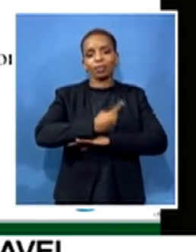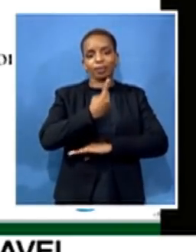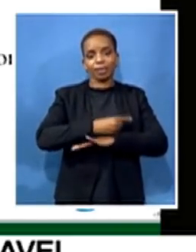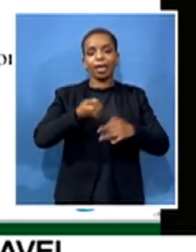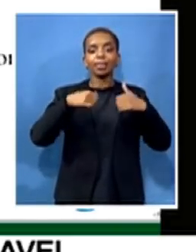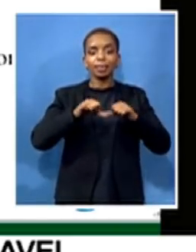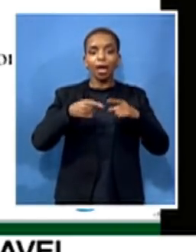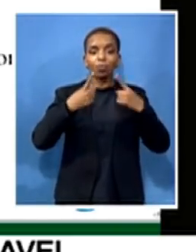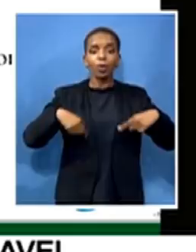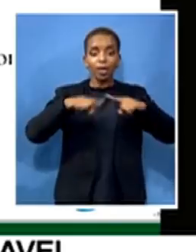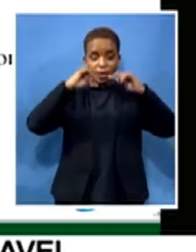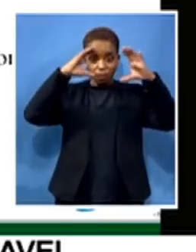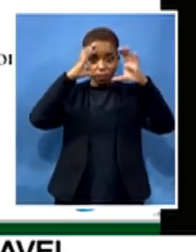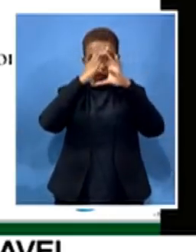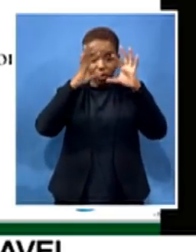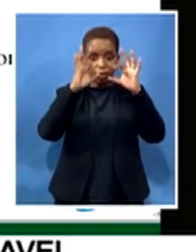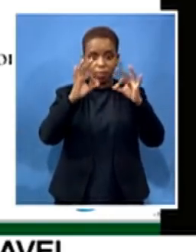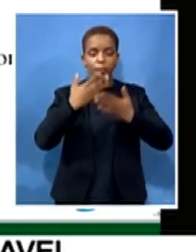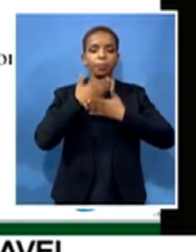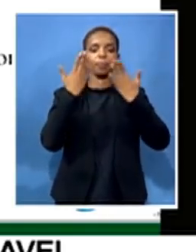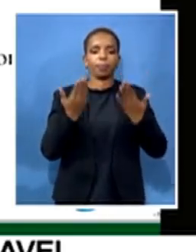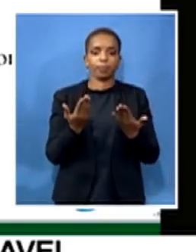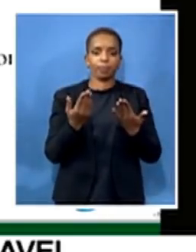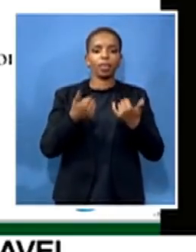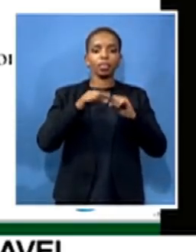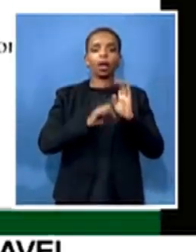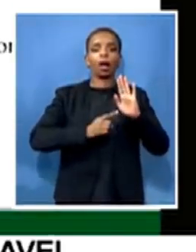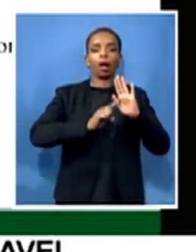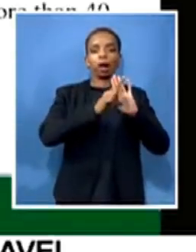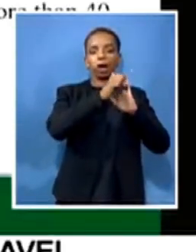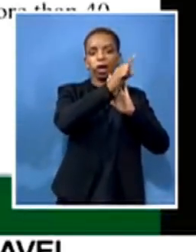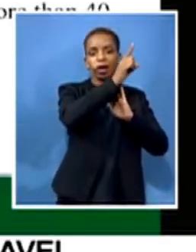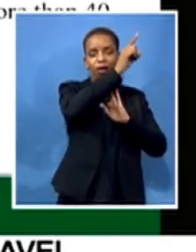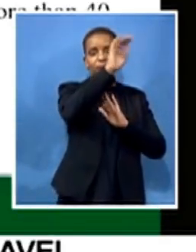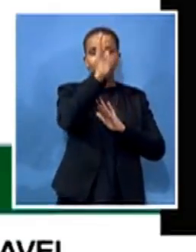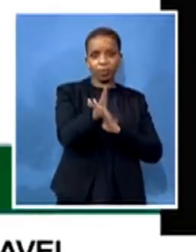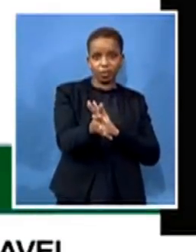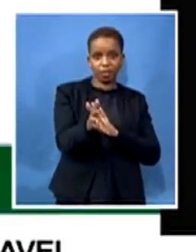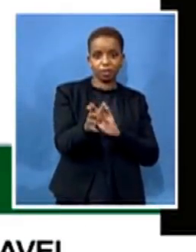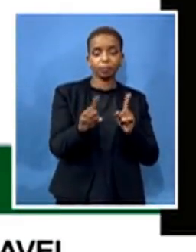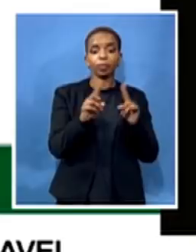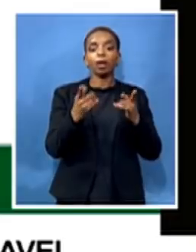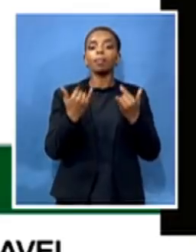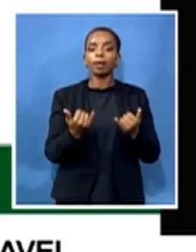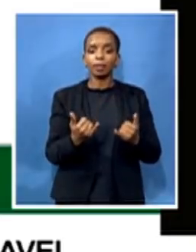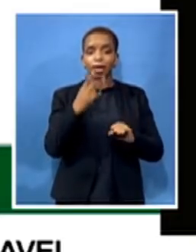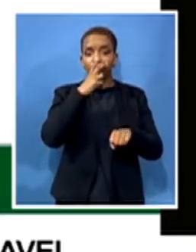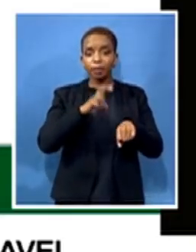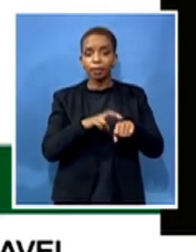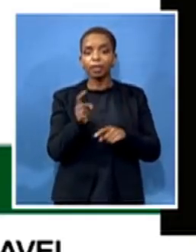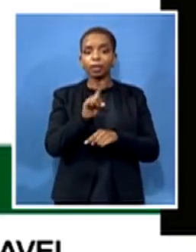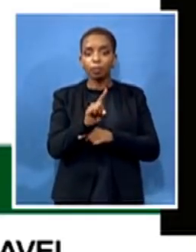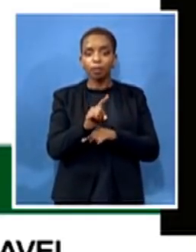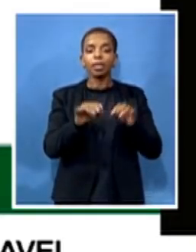again. So in this case, we needed time to make our people to be aware of the dangers. We've